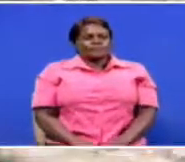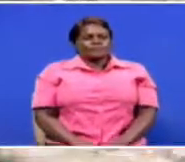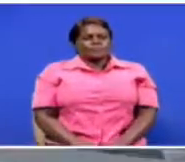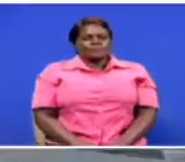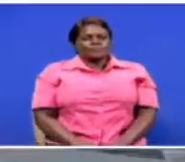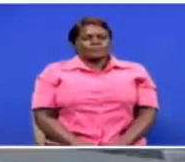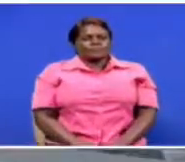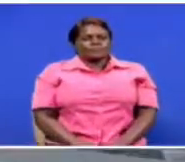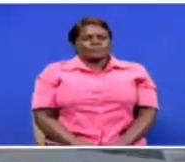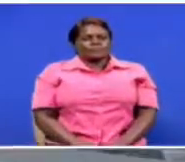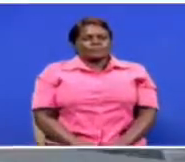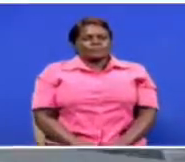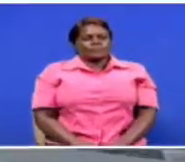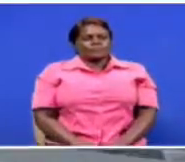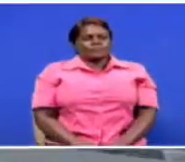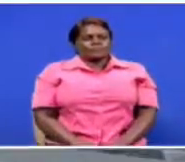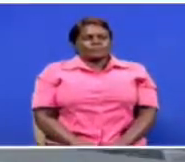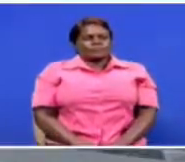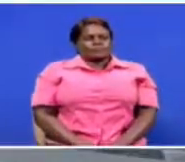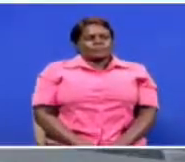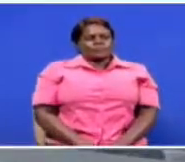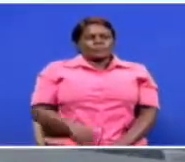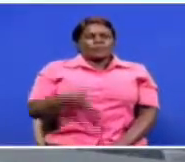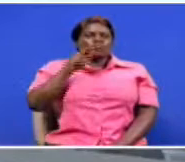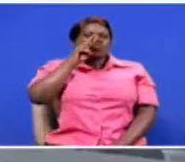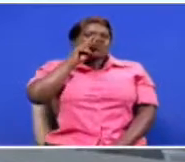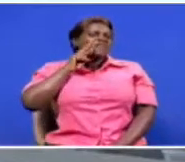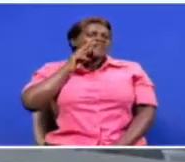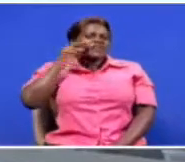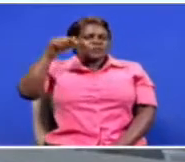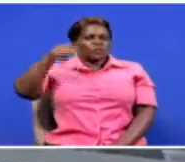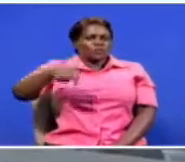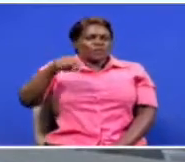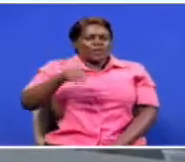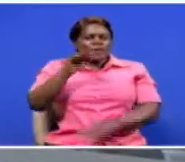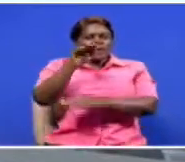So now Prime Cabinet Secretary Musalia Mudavadi is asking the Kenya